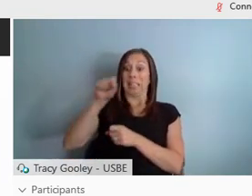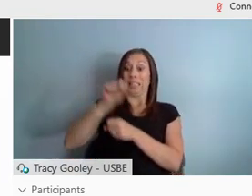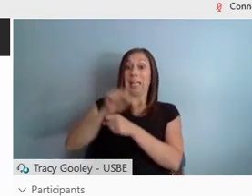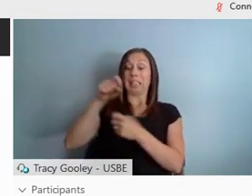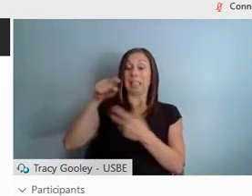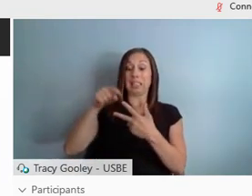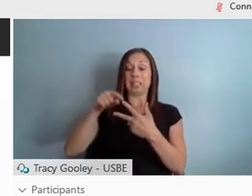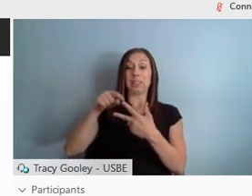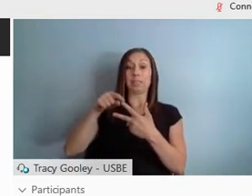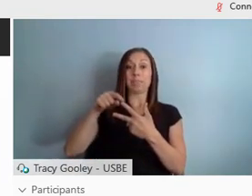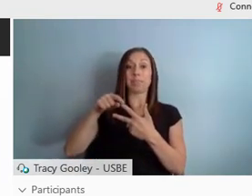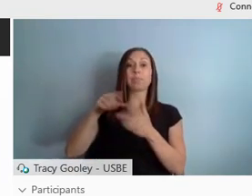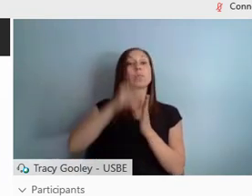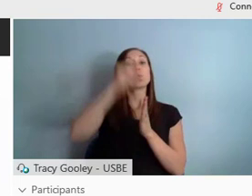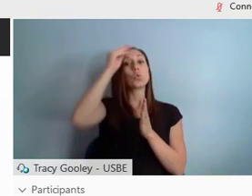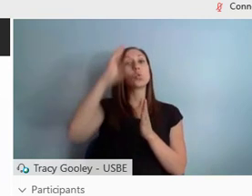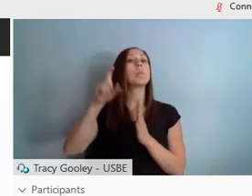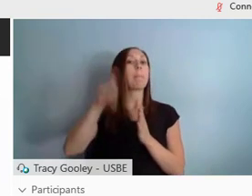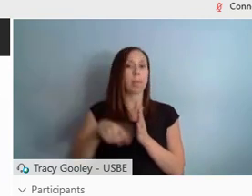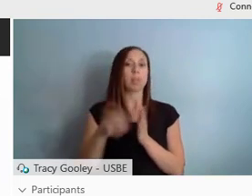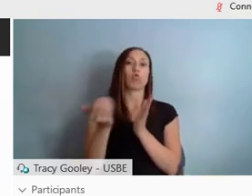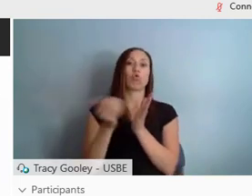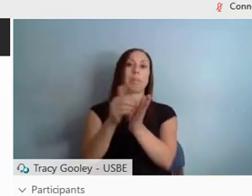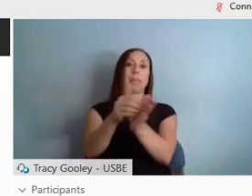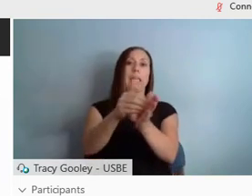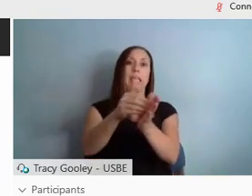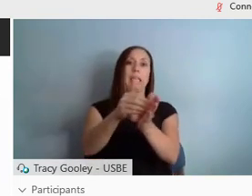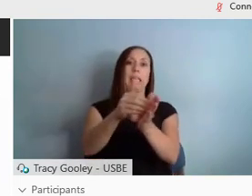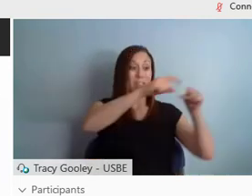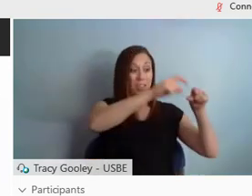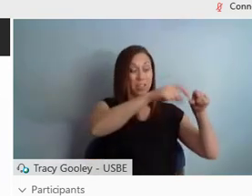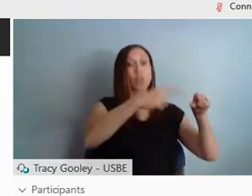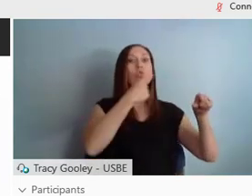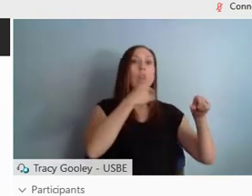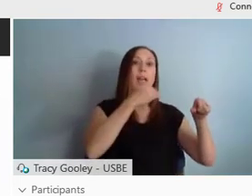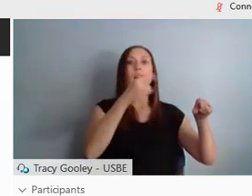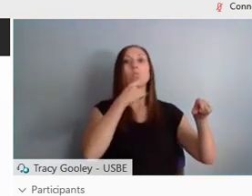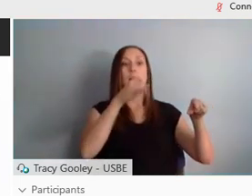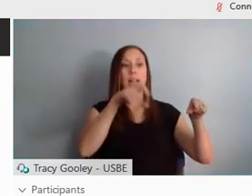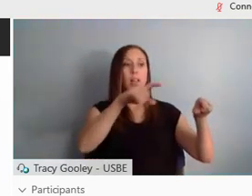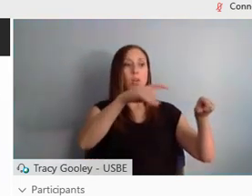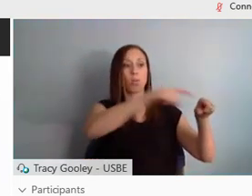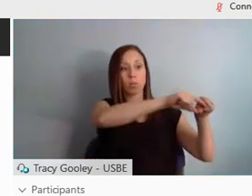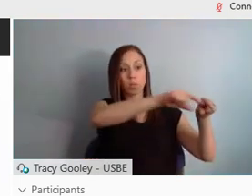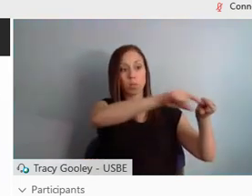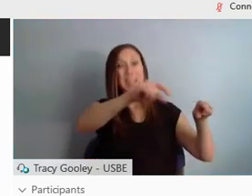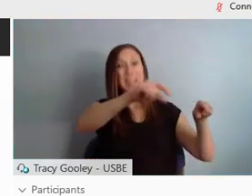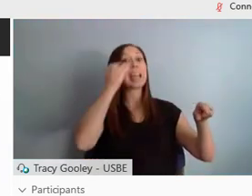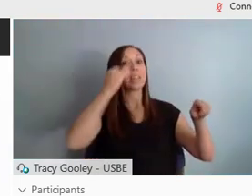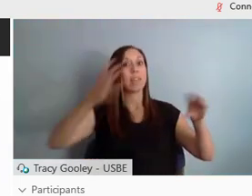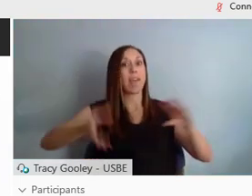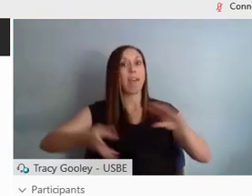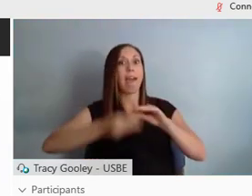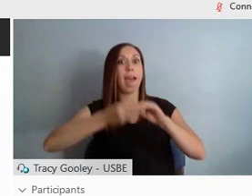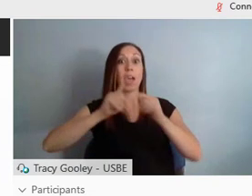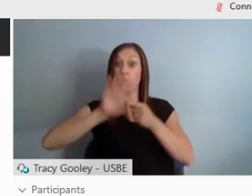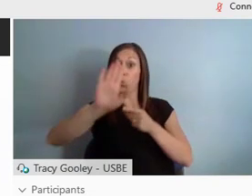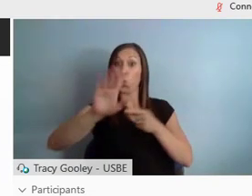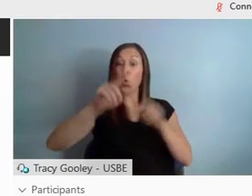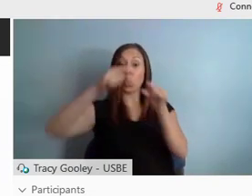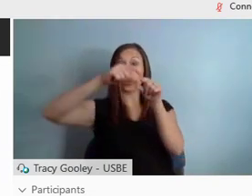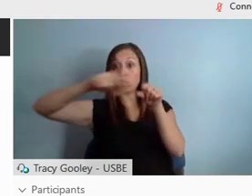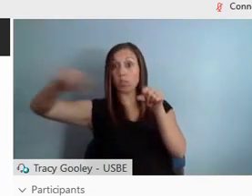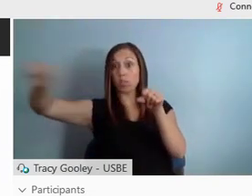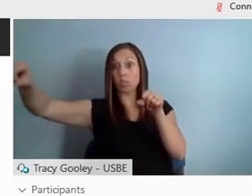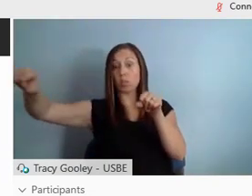are looking that the student repeats the pattern below your pattern. So if they add on to it, that's a different skill, and